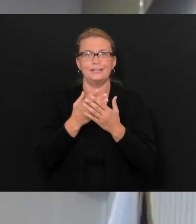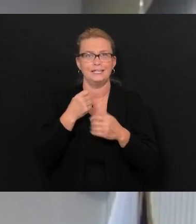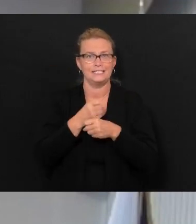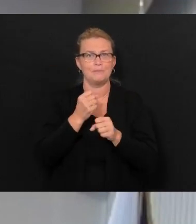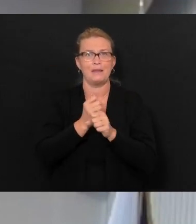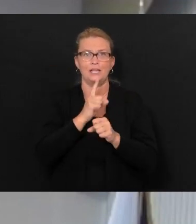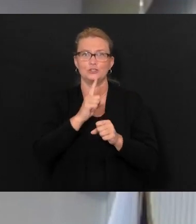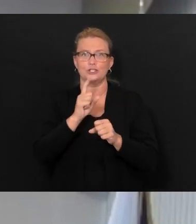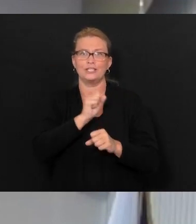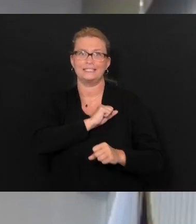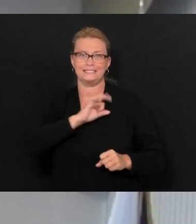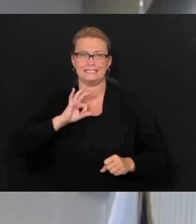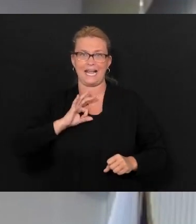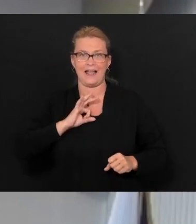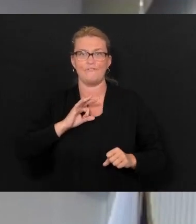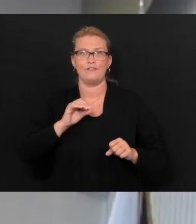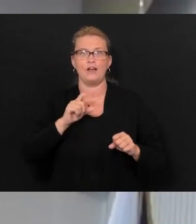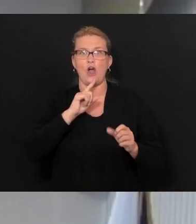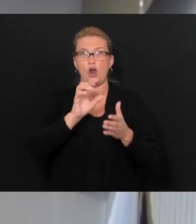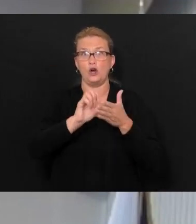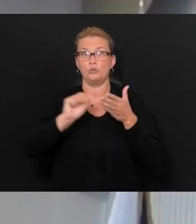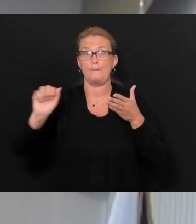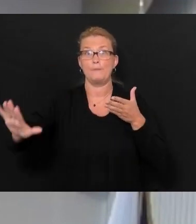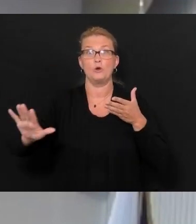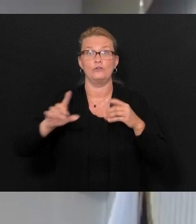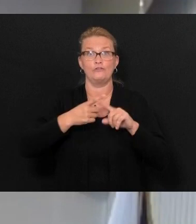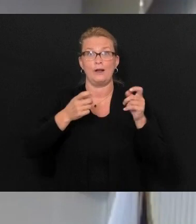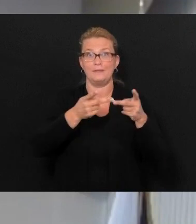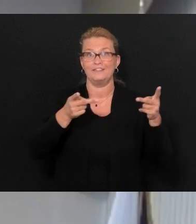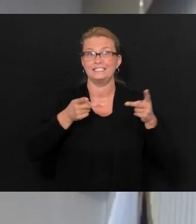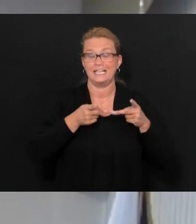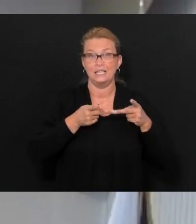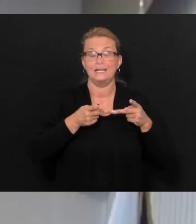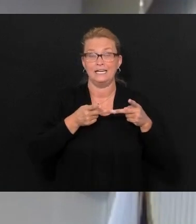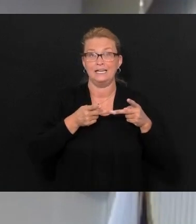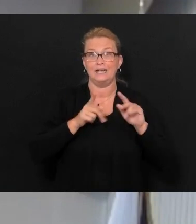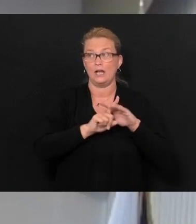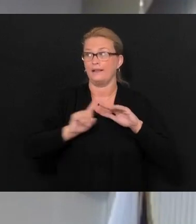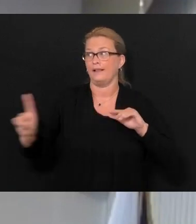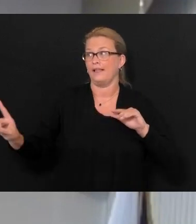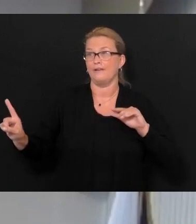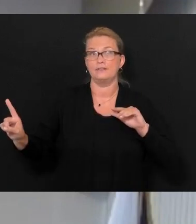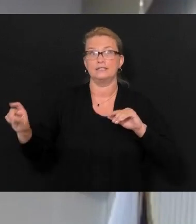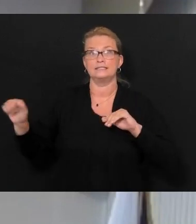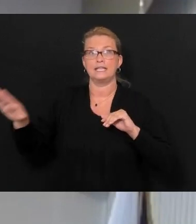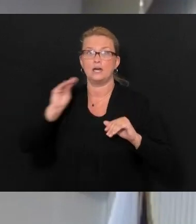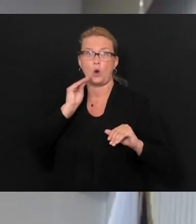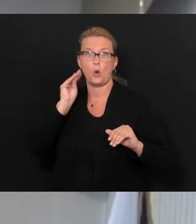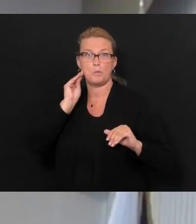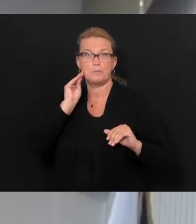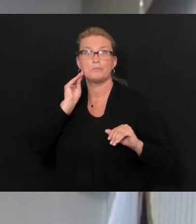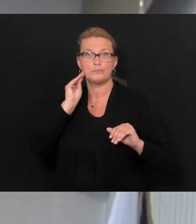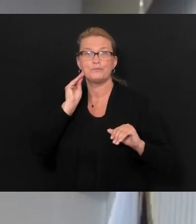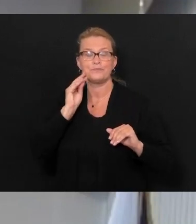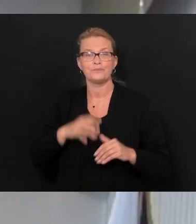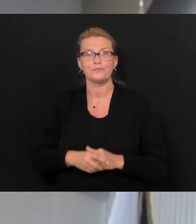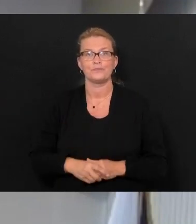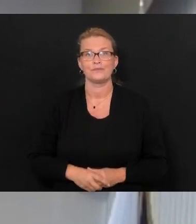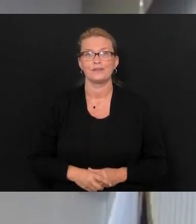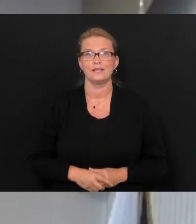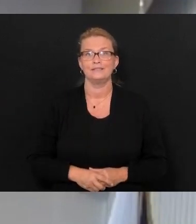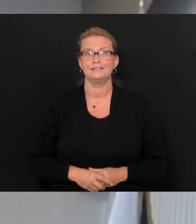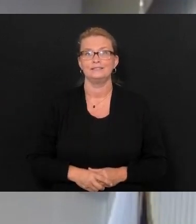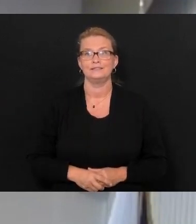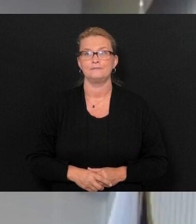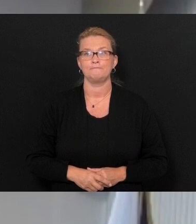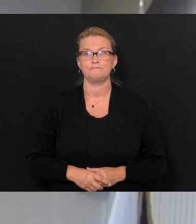staff are removed from the facility immediately, or actually get sent home from the facility immediately to